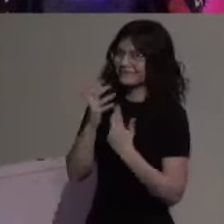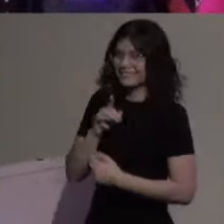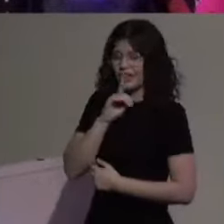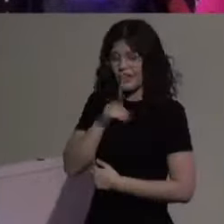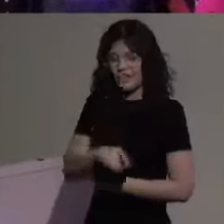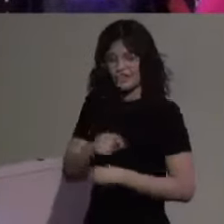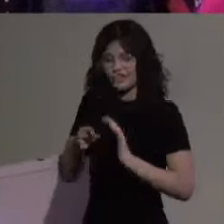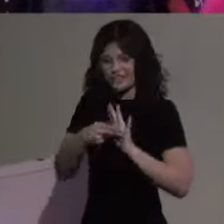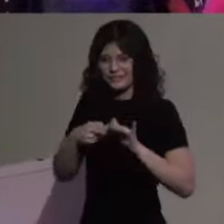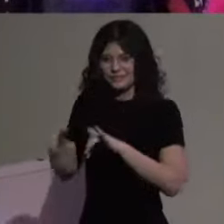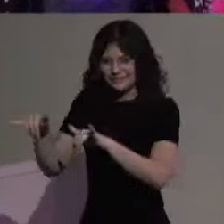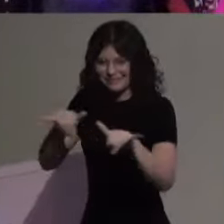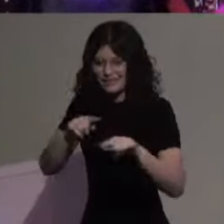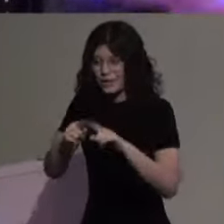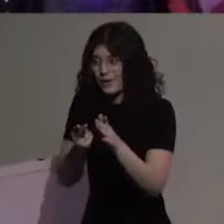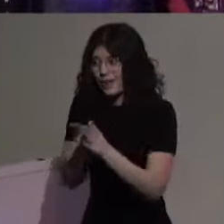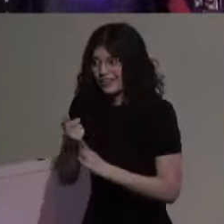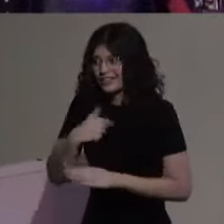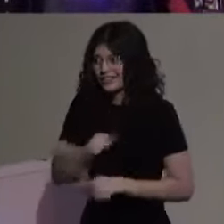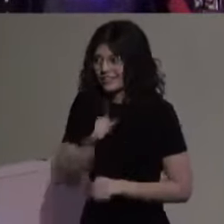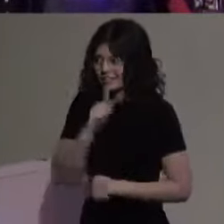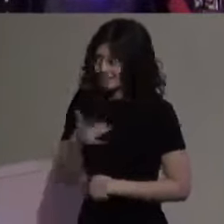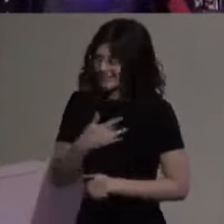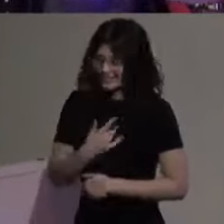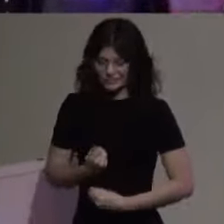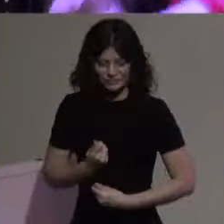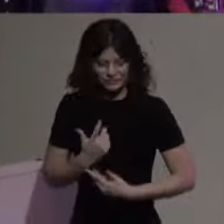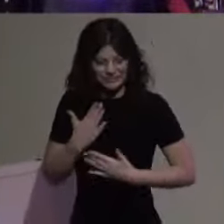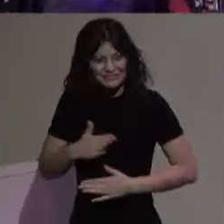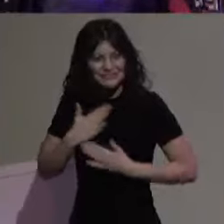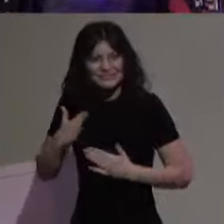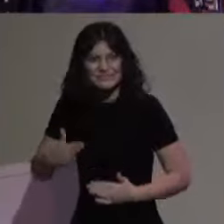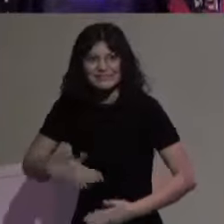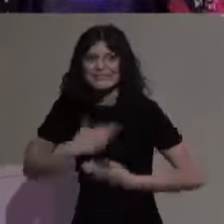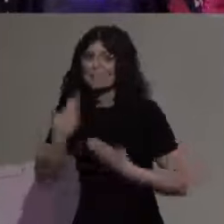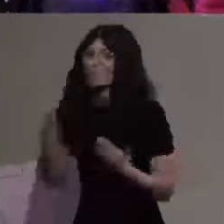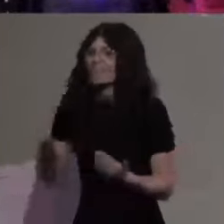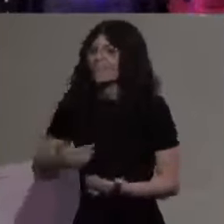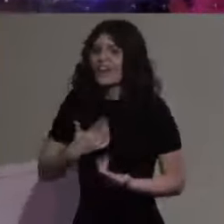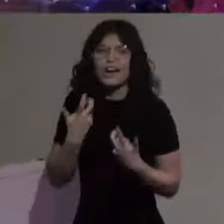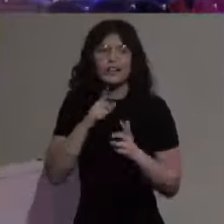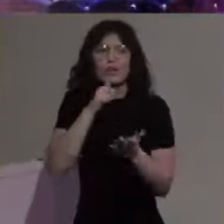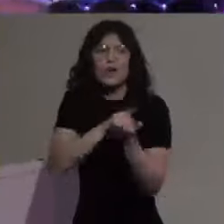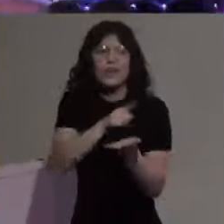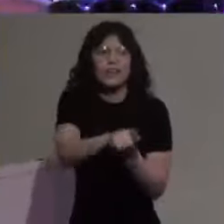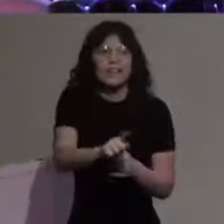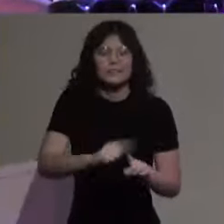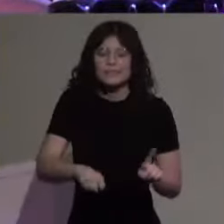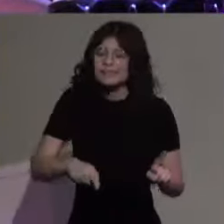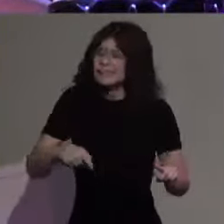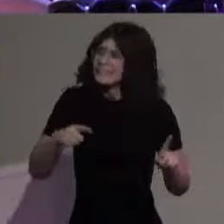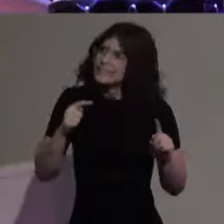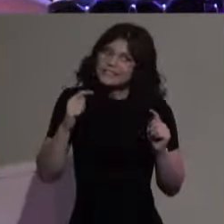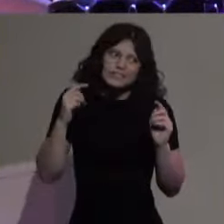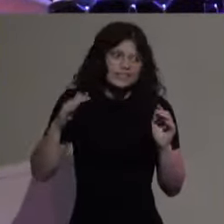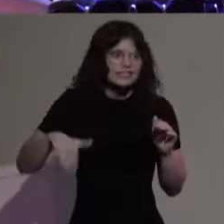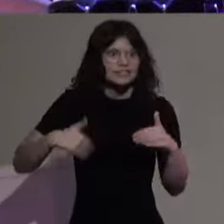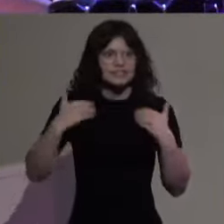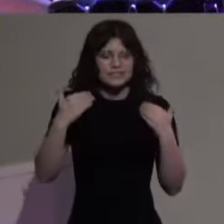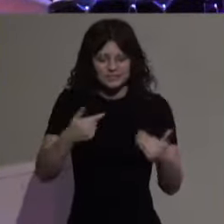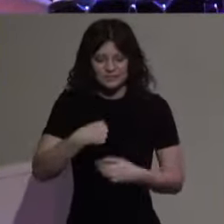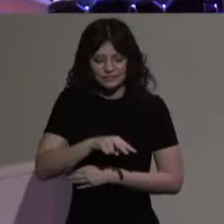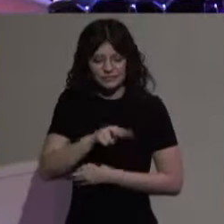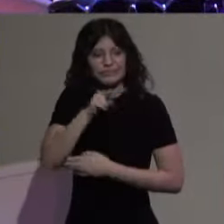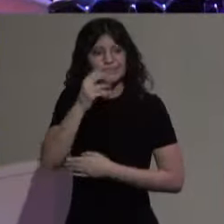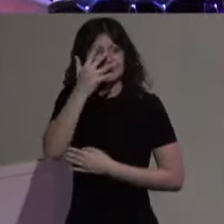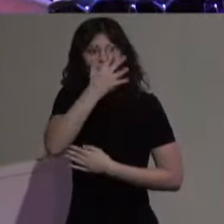smile. Oh, what a cliche, but it's, to be honest, it made my day. I didn't want to fall, but then I stepped right in. I looked up at your